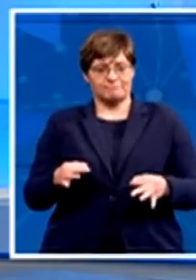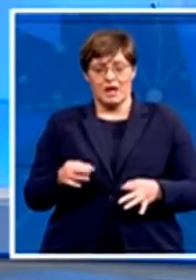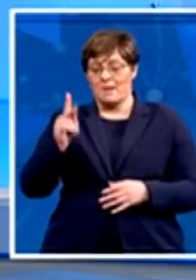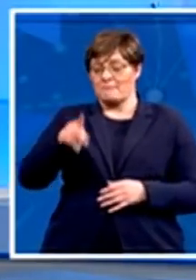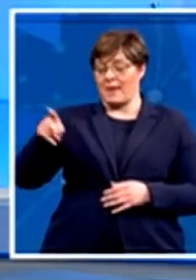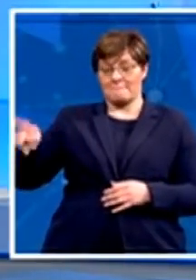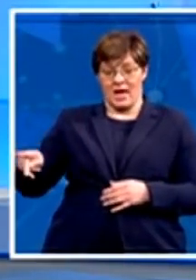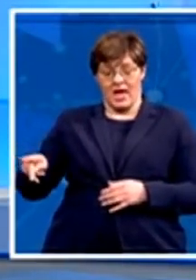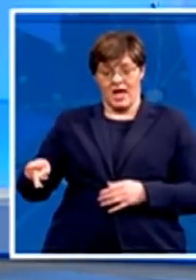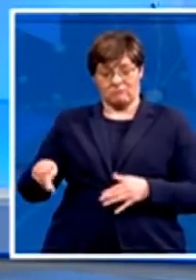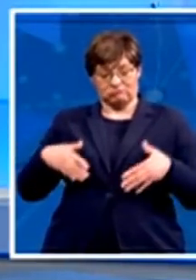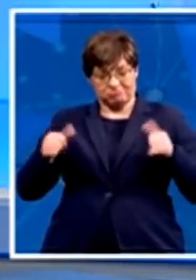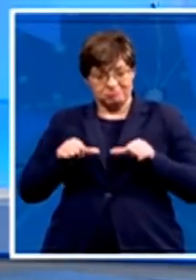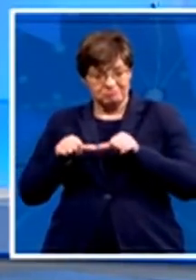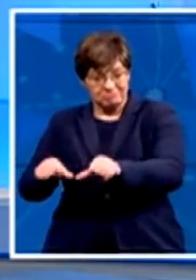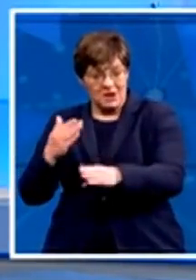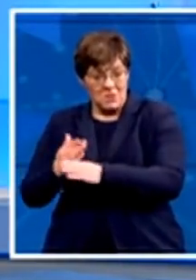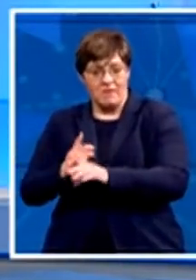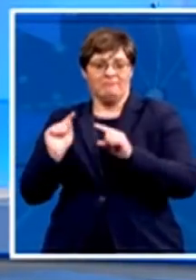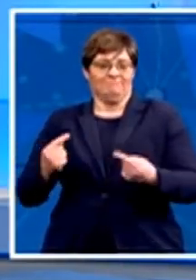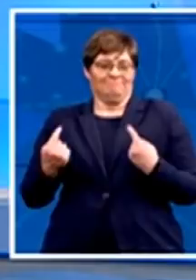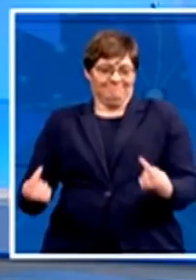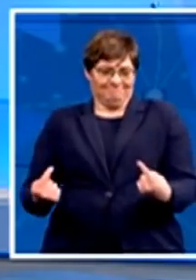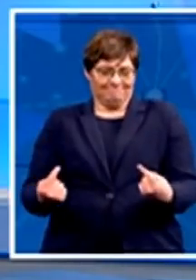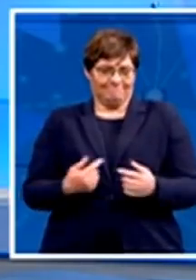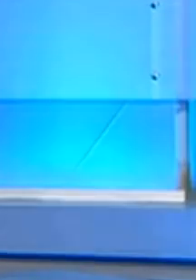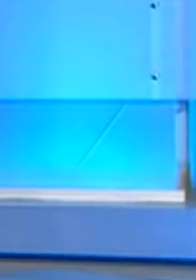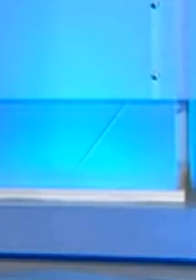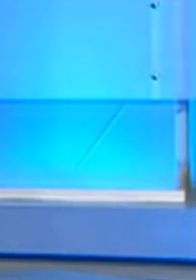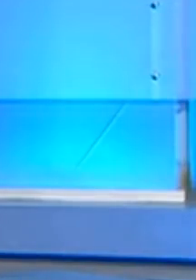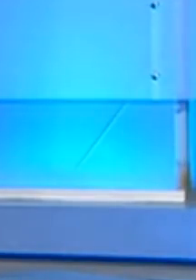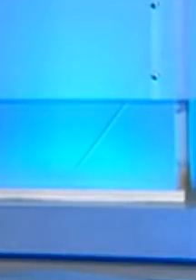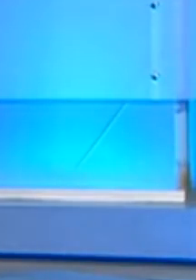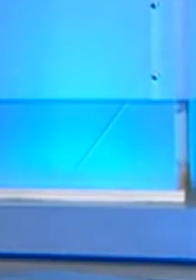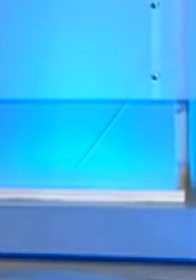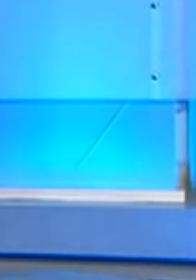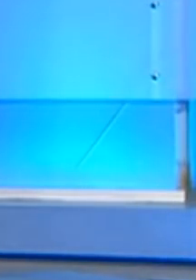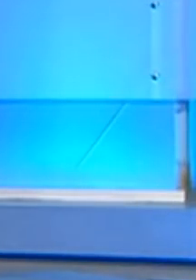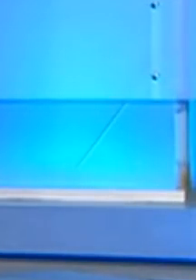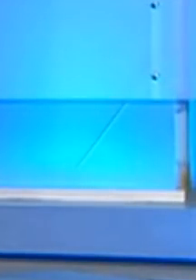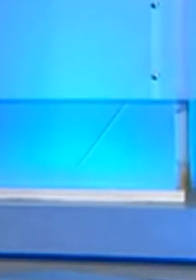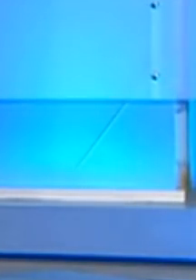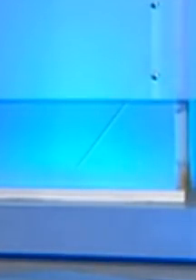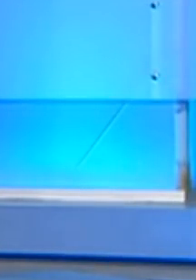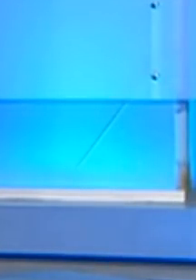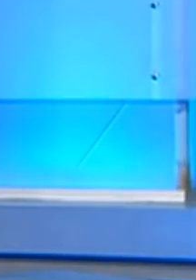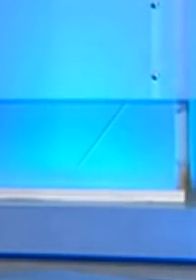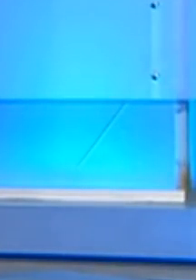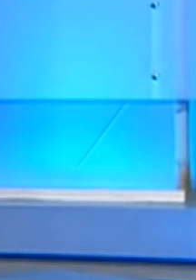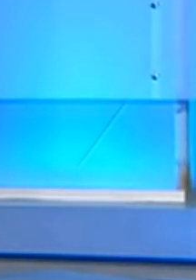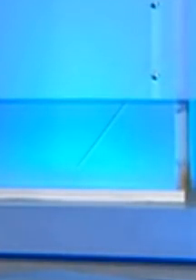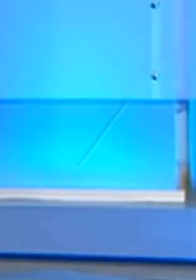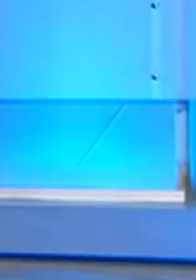to hold office. And our question of the day is related to that process. And we were asking you, are you